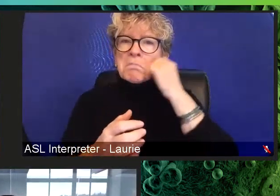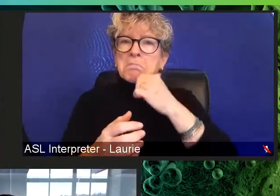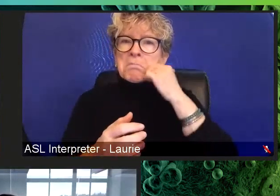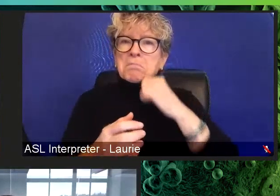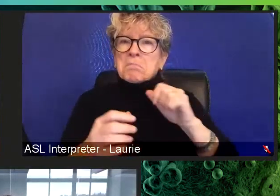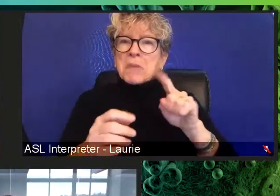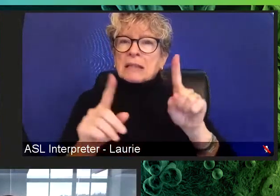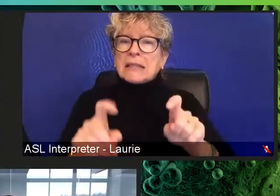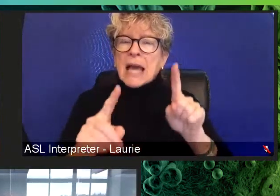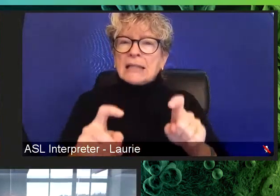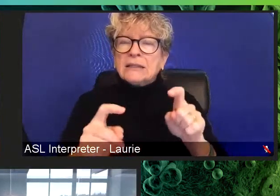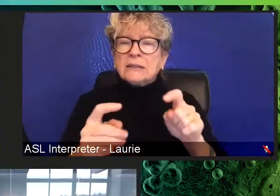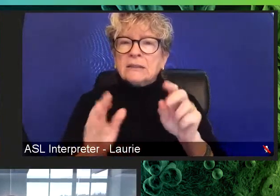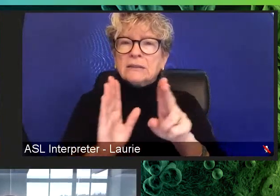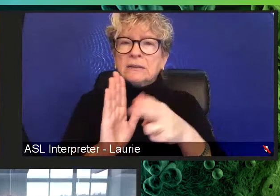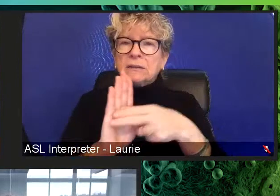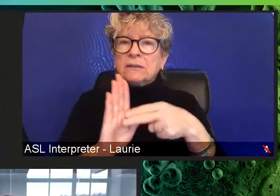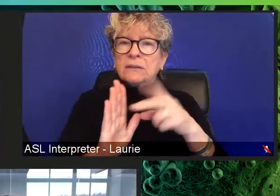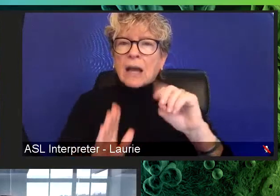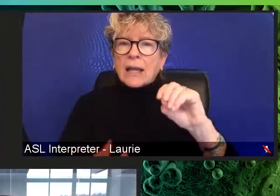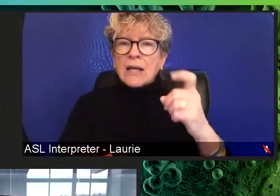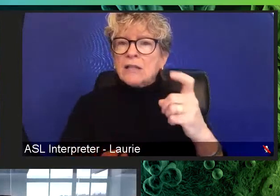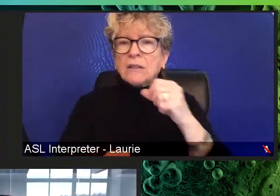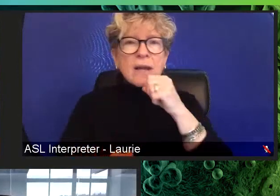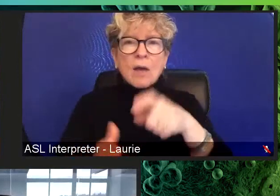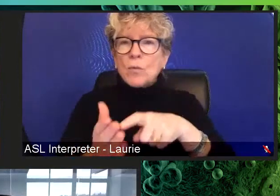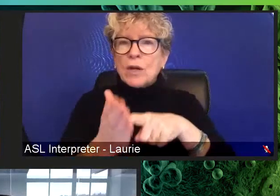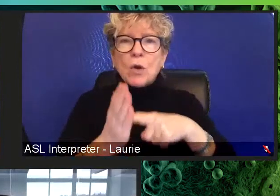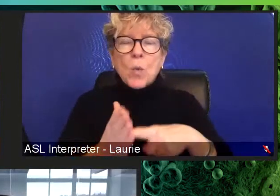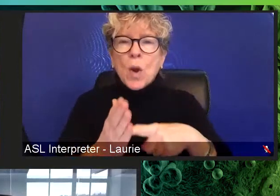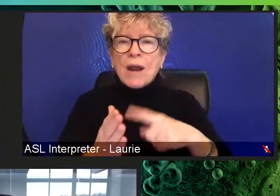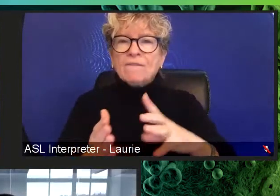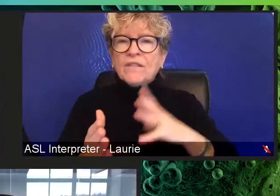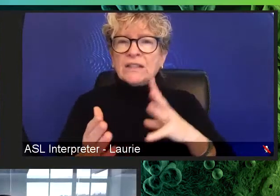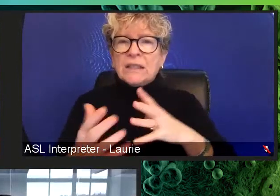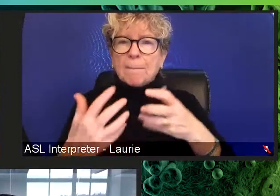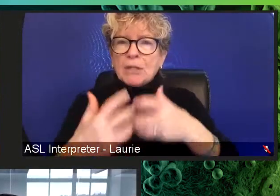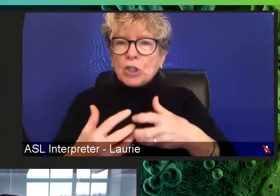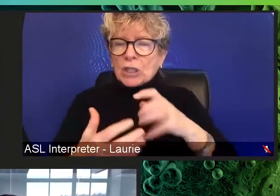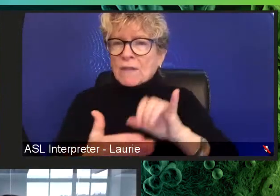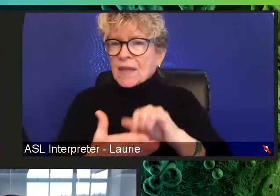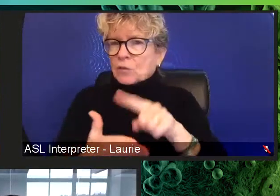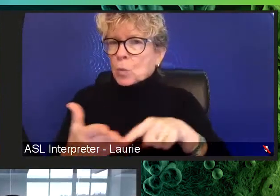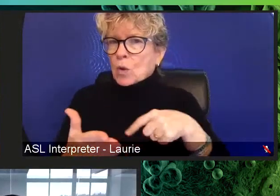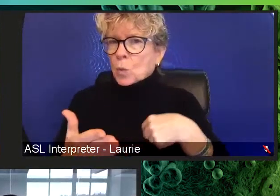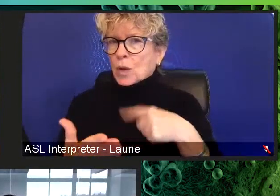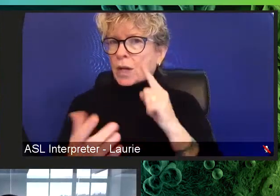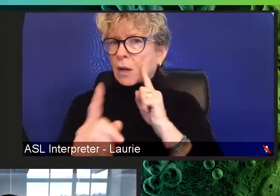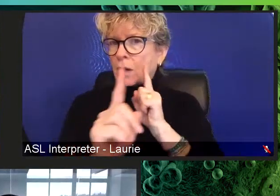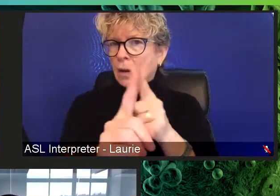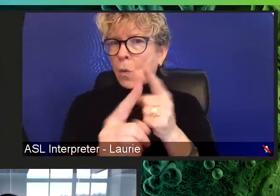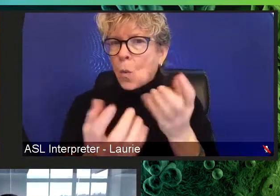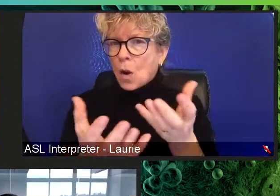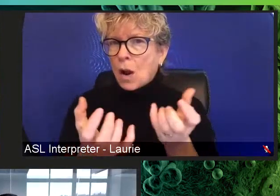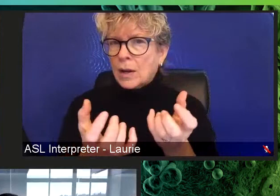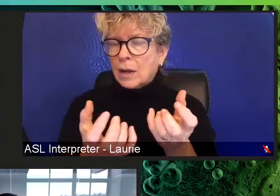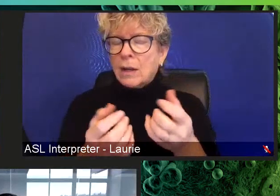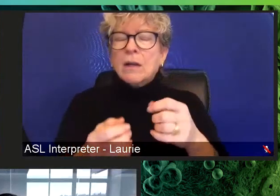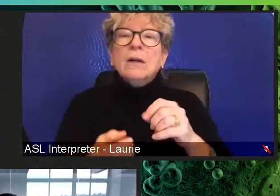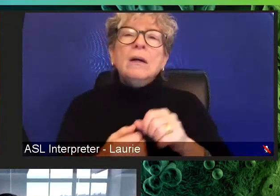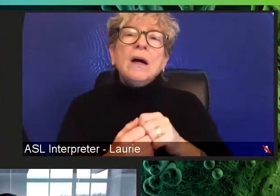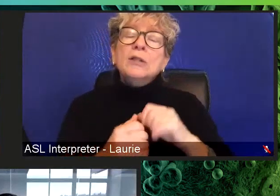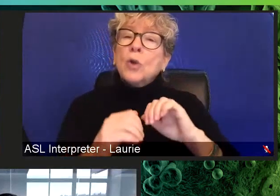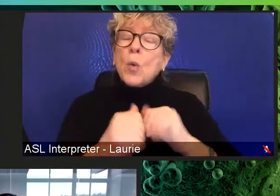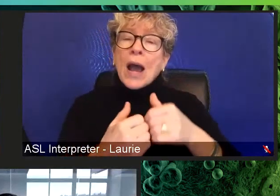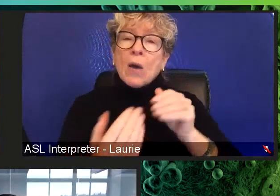where you don't have to have such sophisticated machinery. And the way that we are approaching this is really through sort of, as